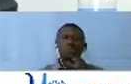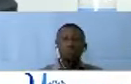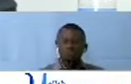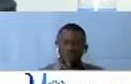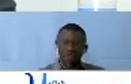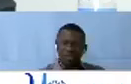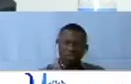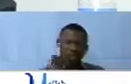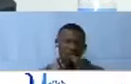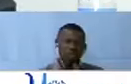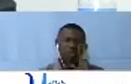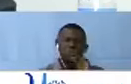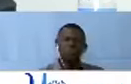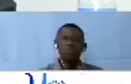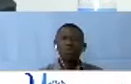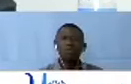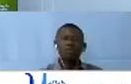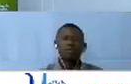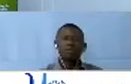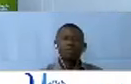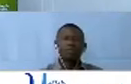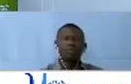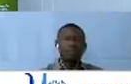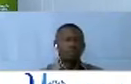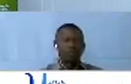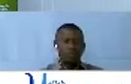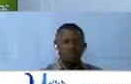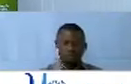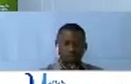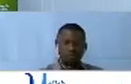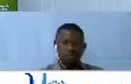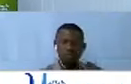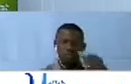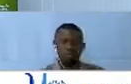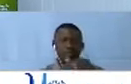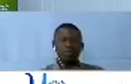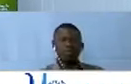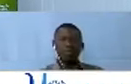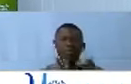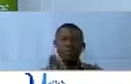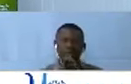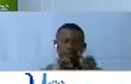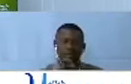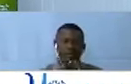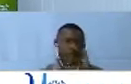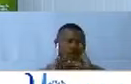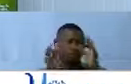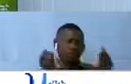there to do? You were sent to be part of the panel.